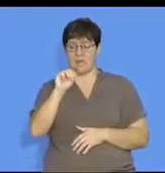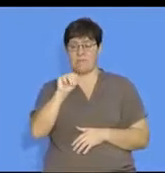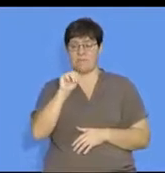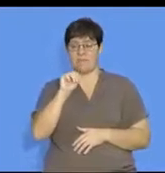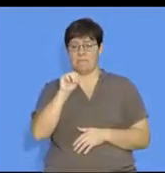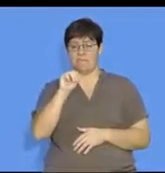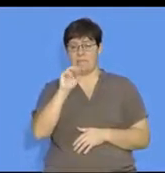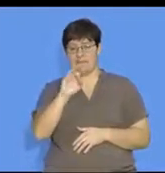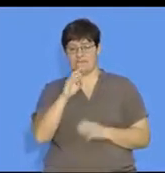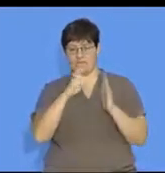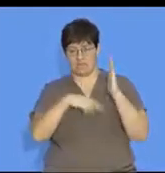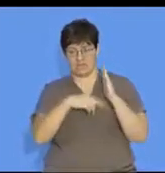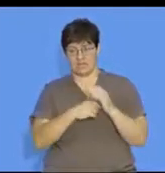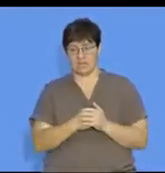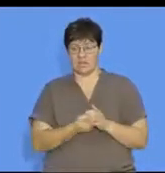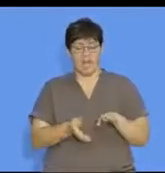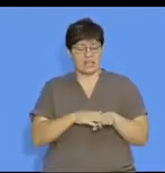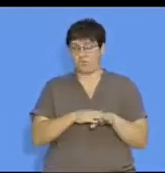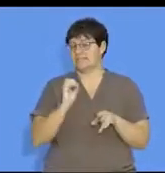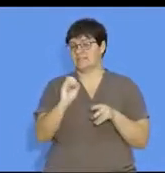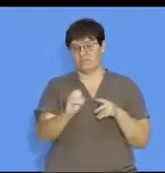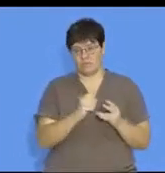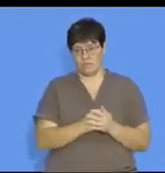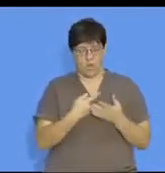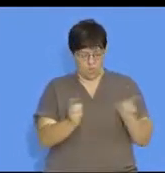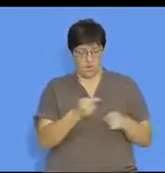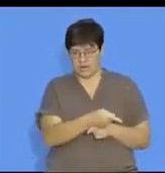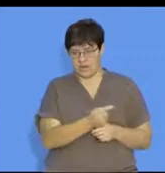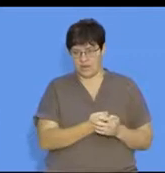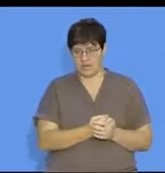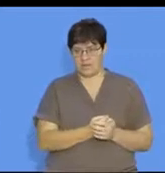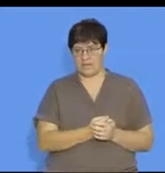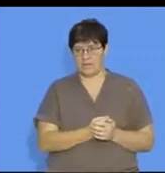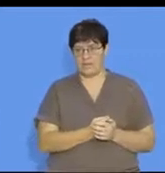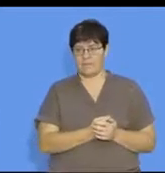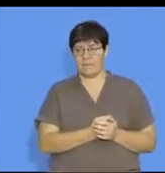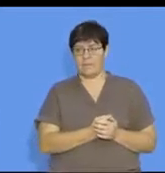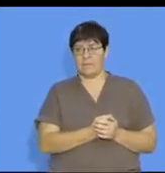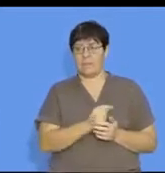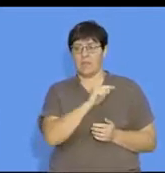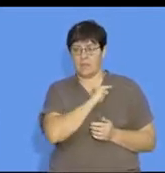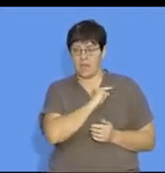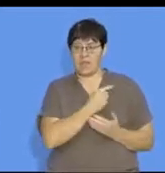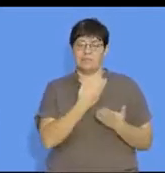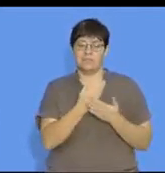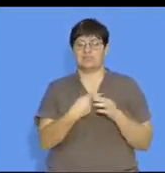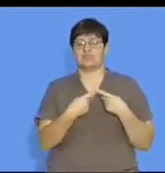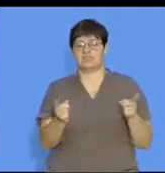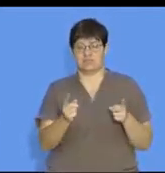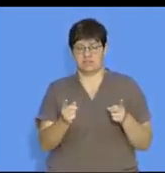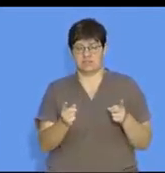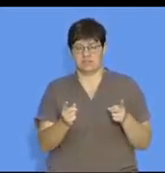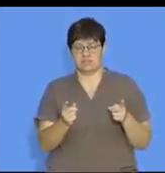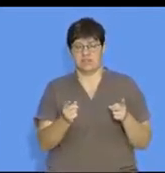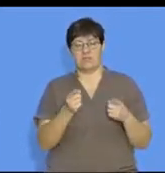reading, okay? Then the current is 0, which means this is the EMF reading because this is the potential